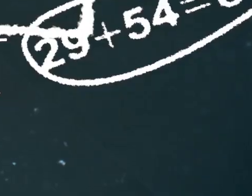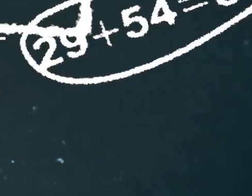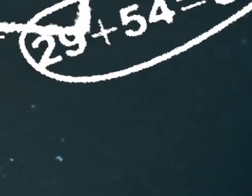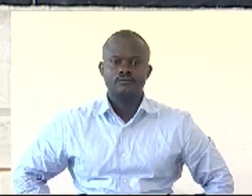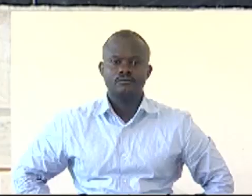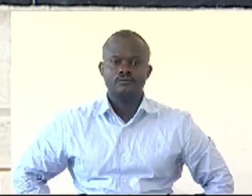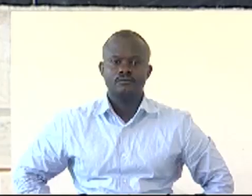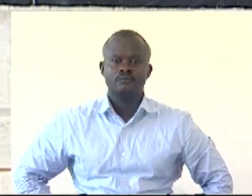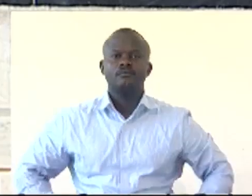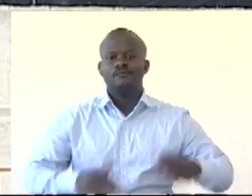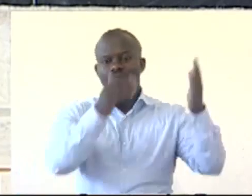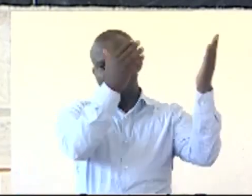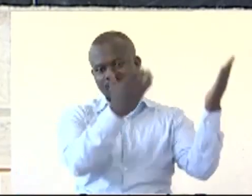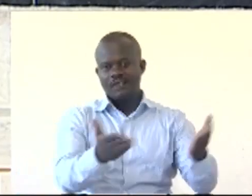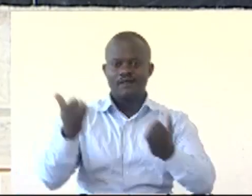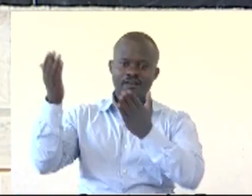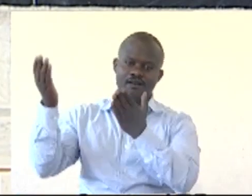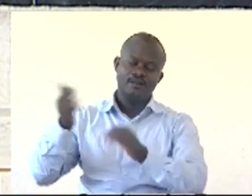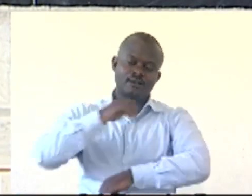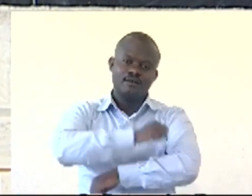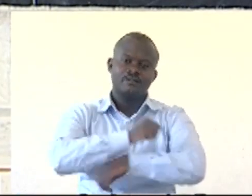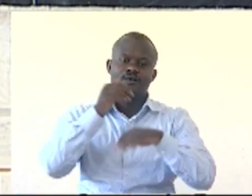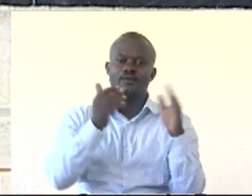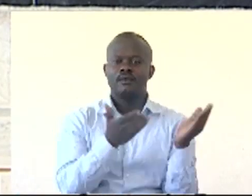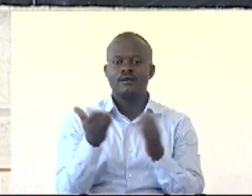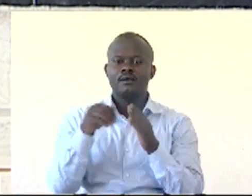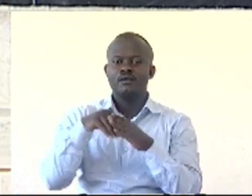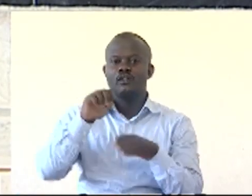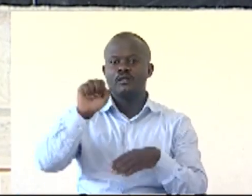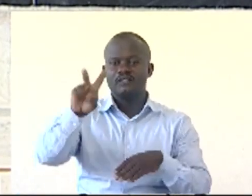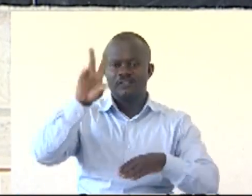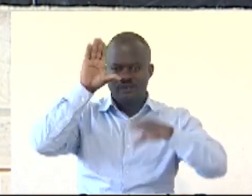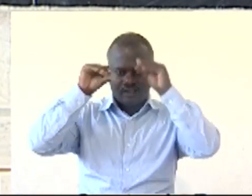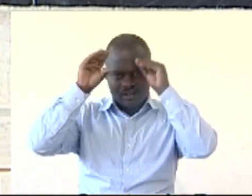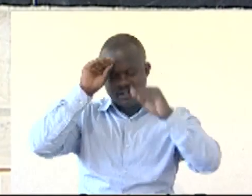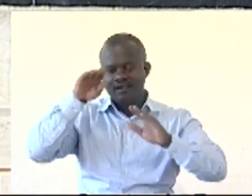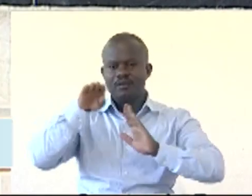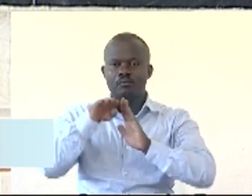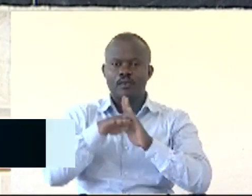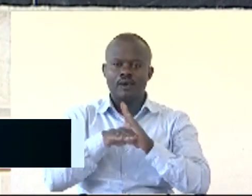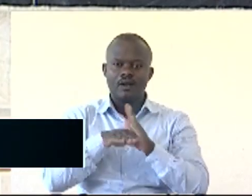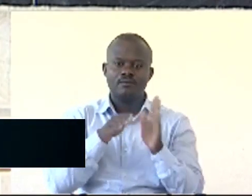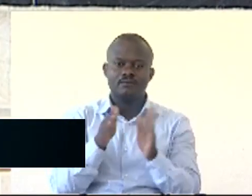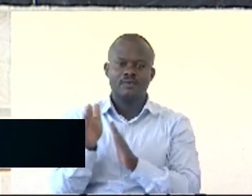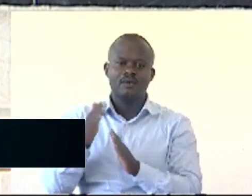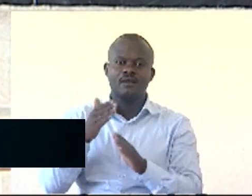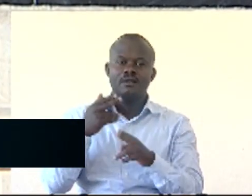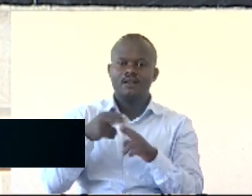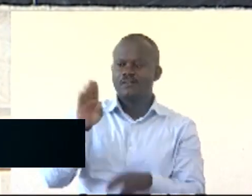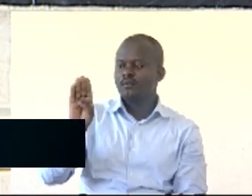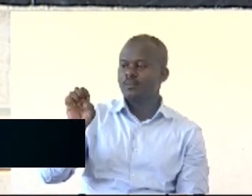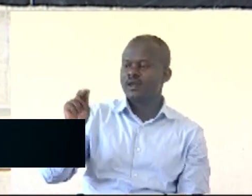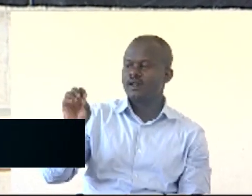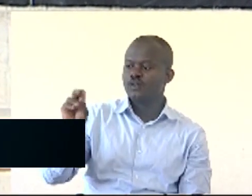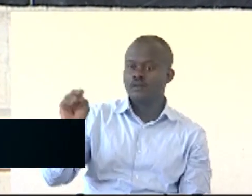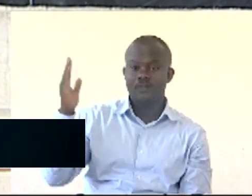Board. Hello students, welcome to TV learning program. My name is Benon. I